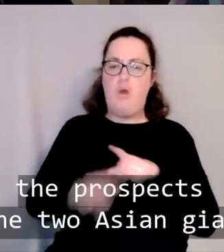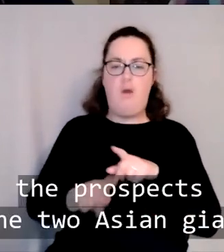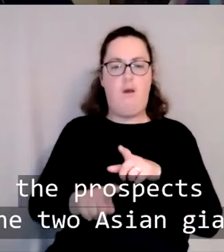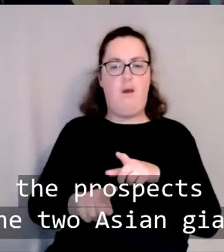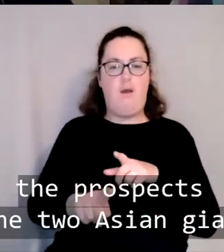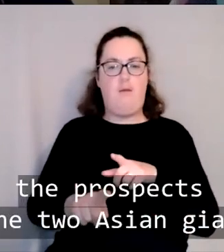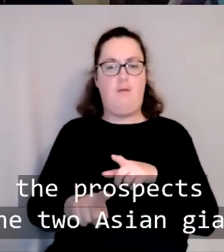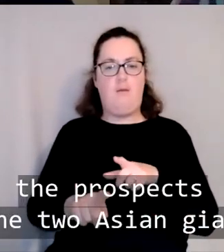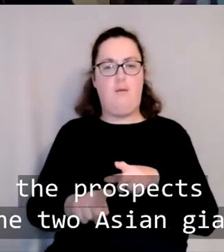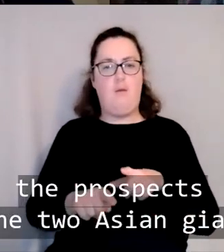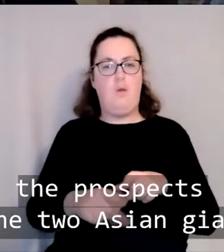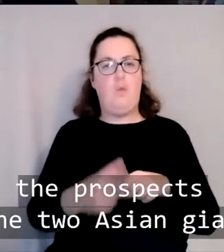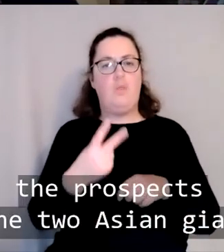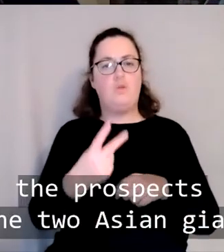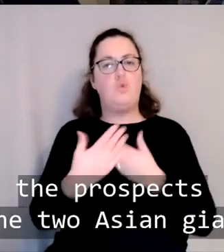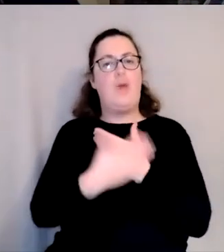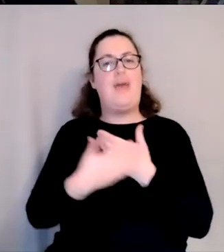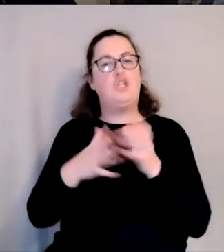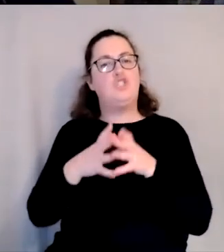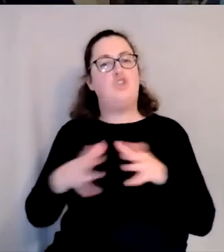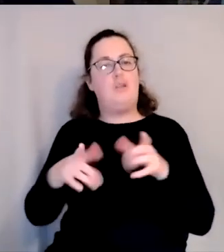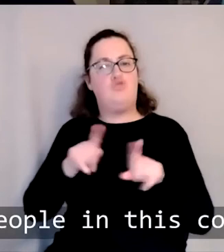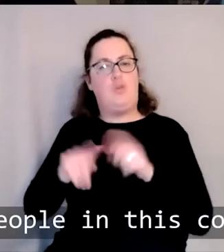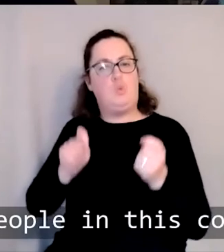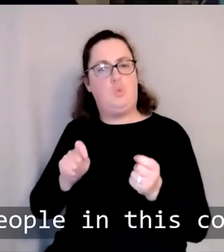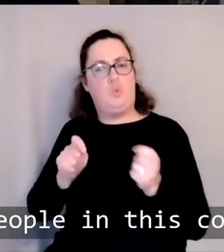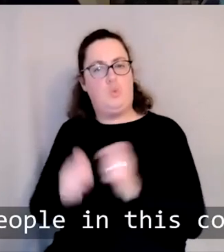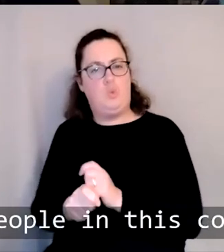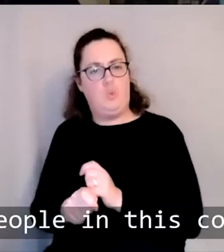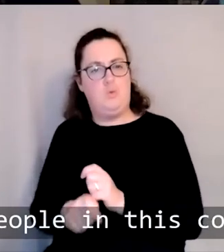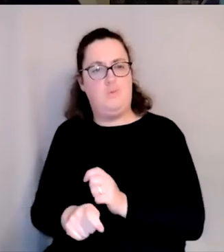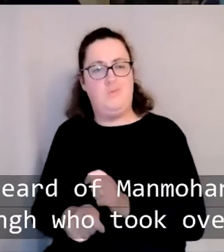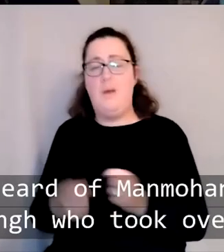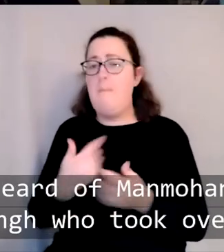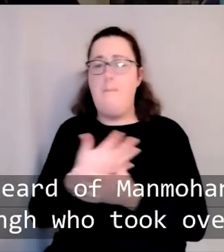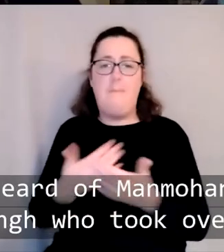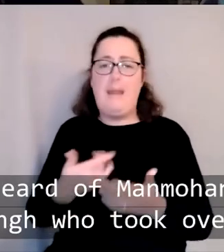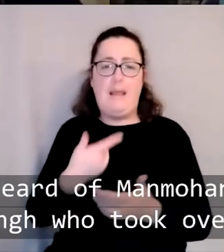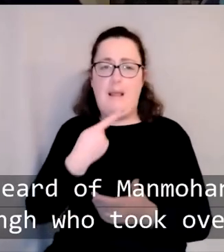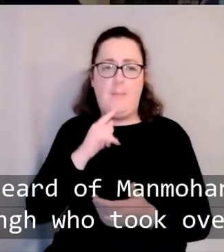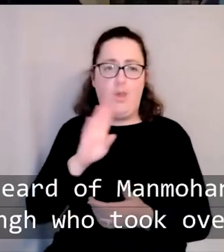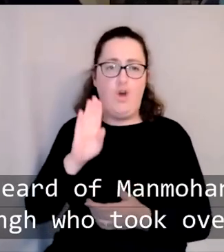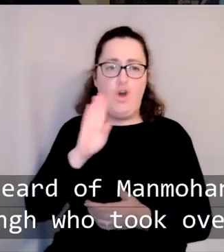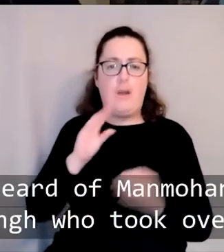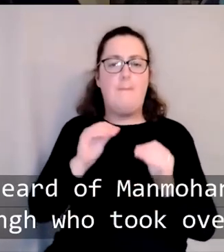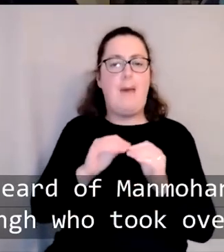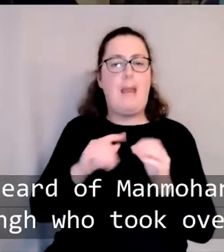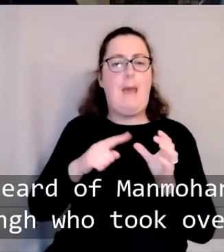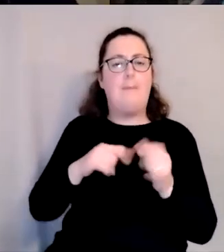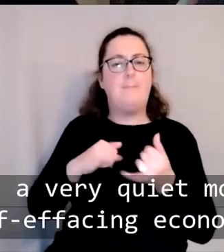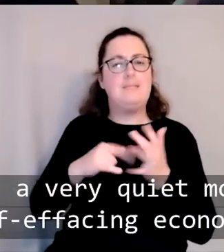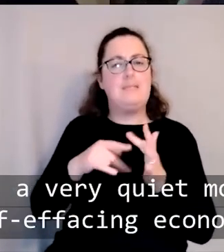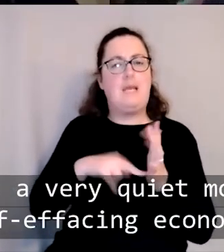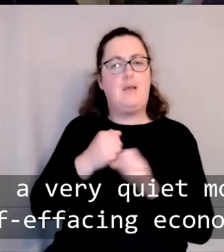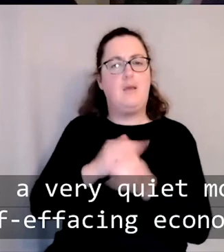the prospects of the two Asian giants. Not many people in this country have heard of Manmohan Singh, who took